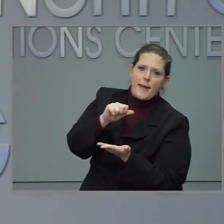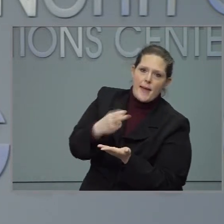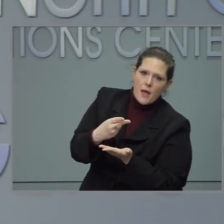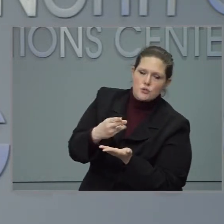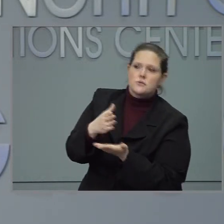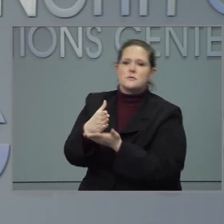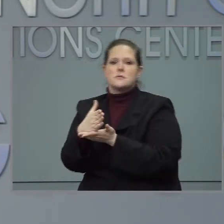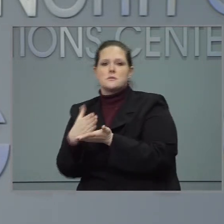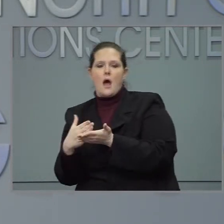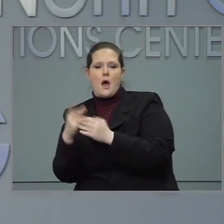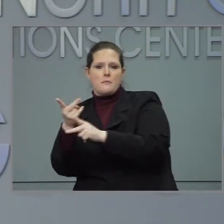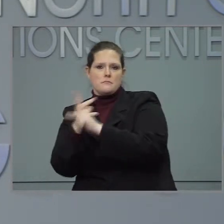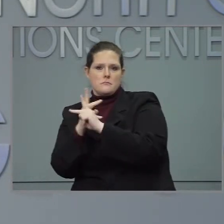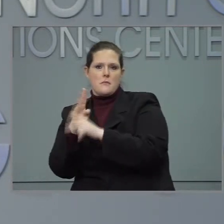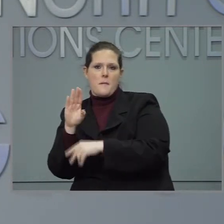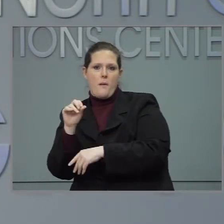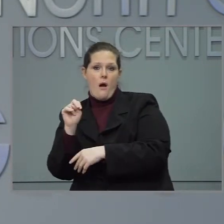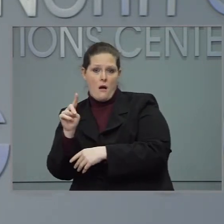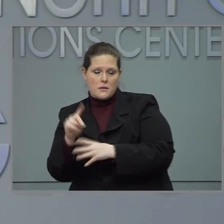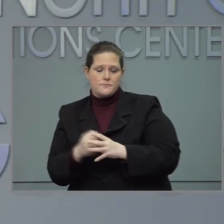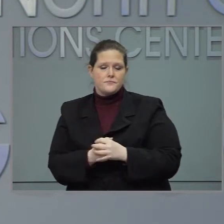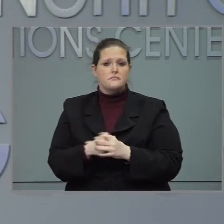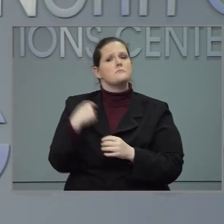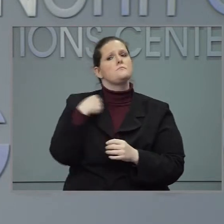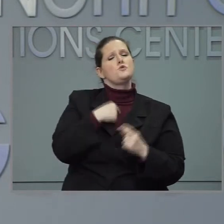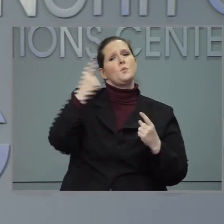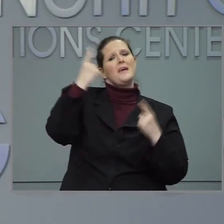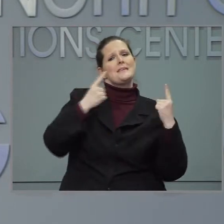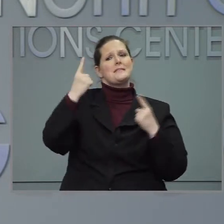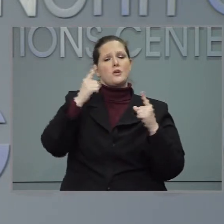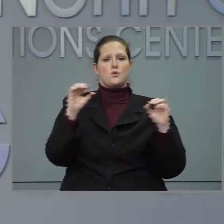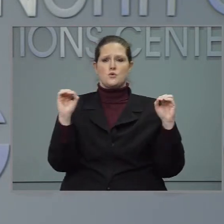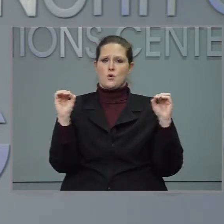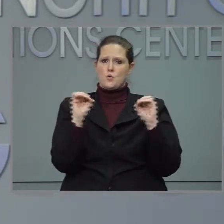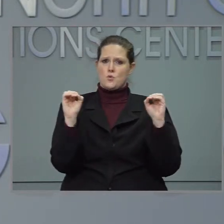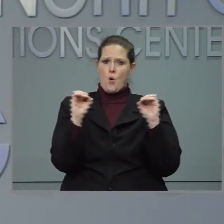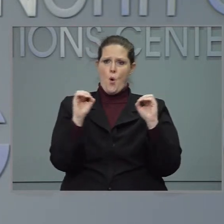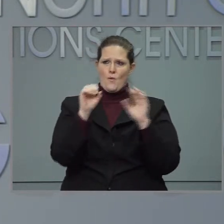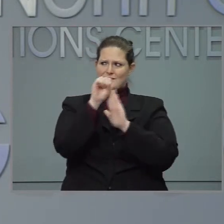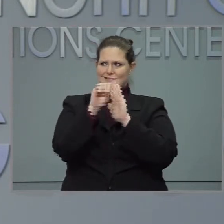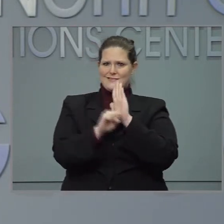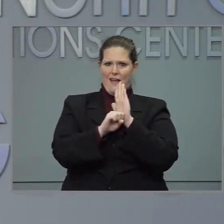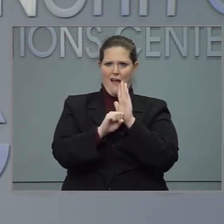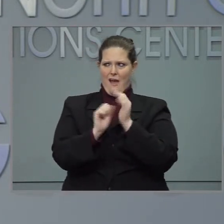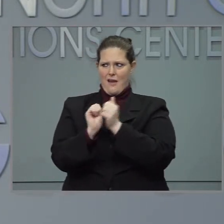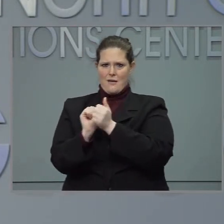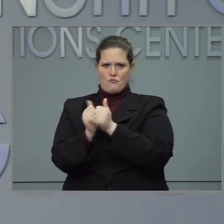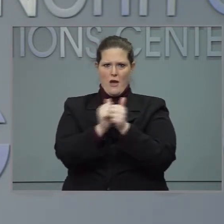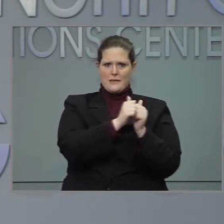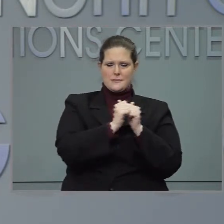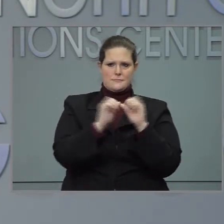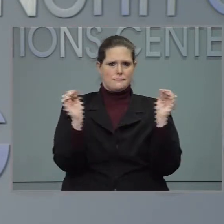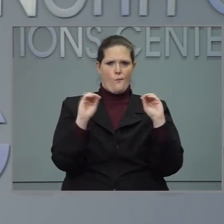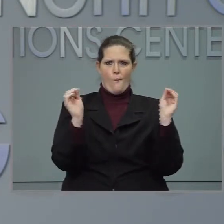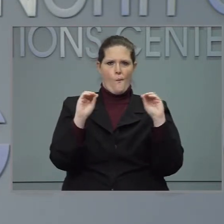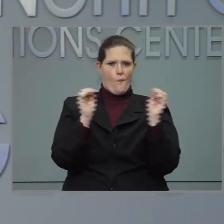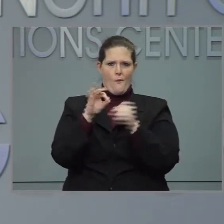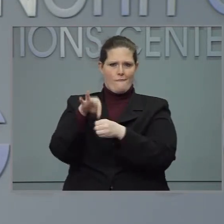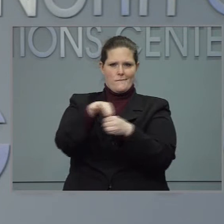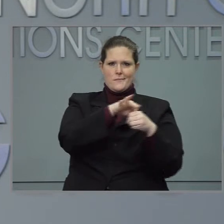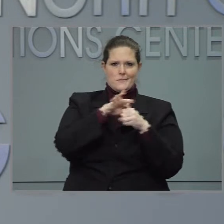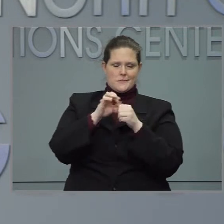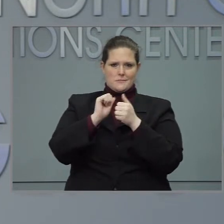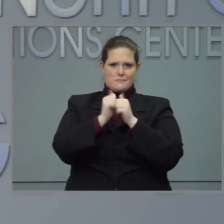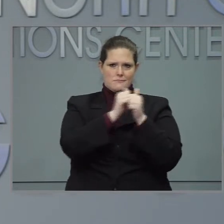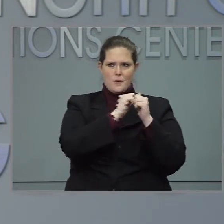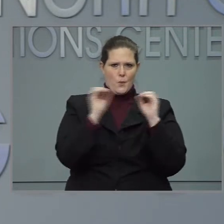took that into consideration, understanding that there are no statewide races. We did include money in the governor's budget, I think close to